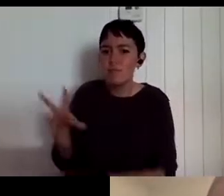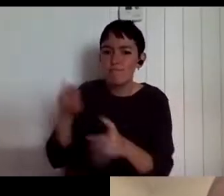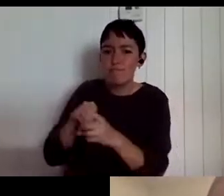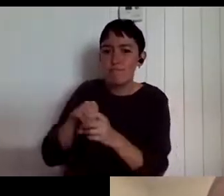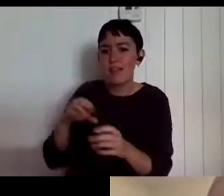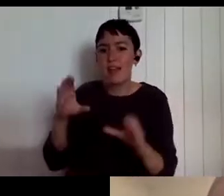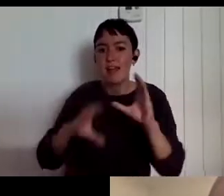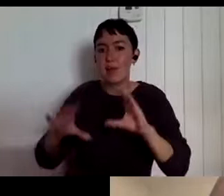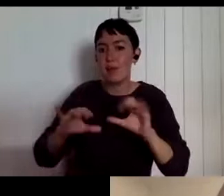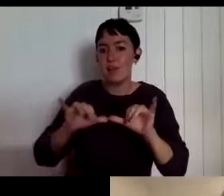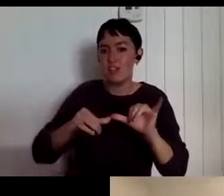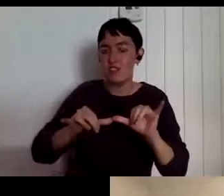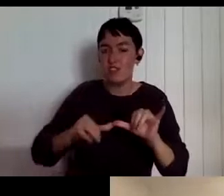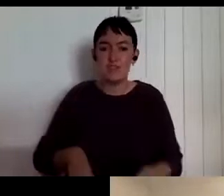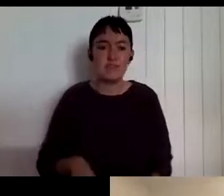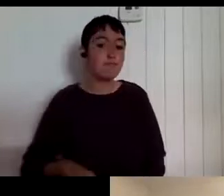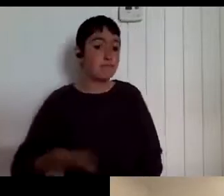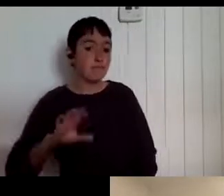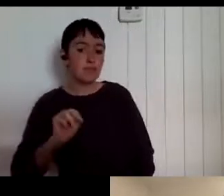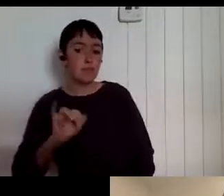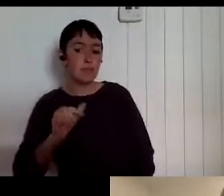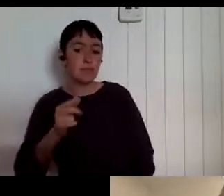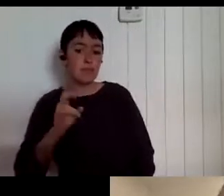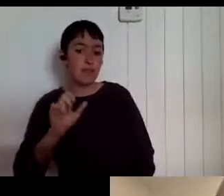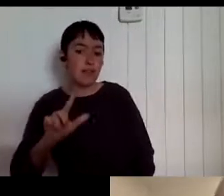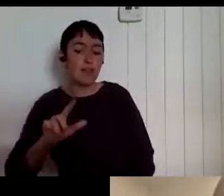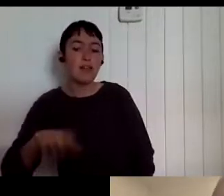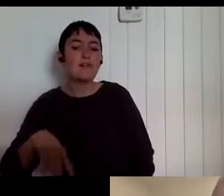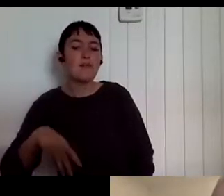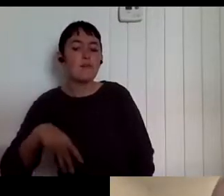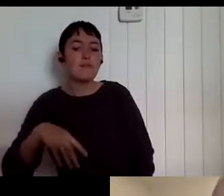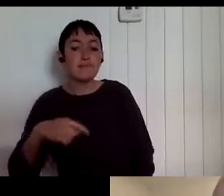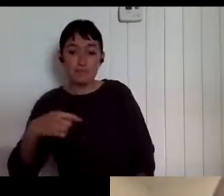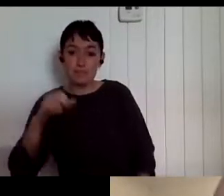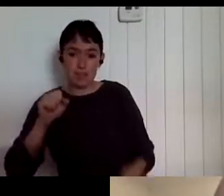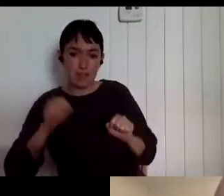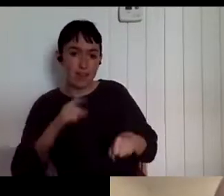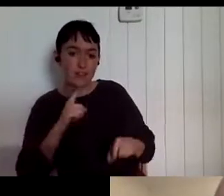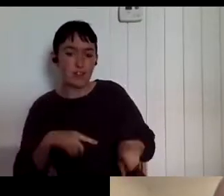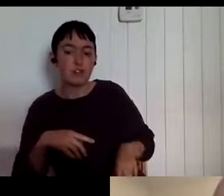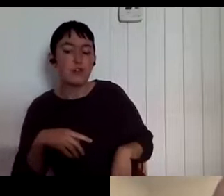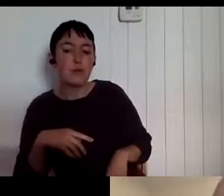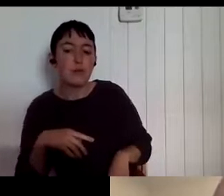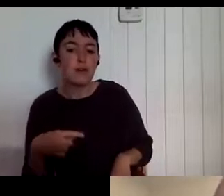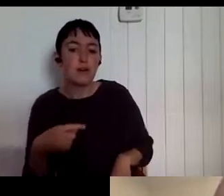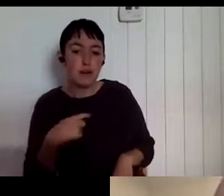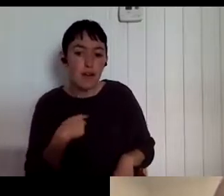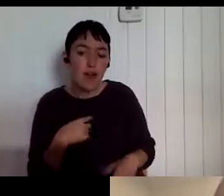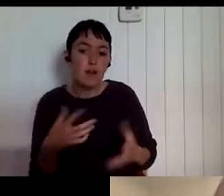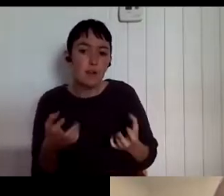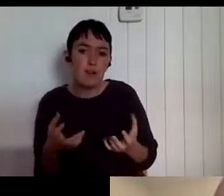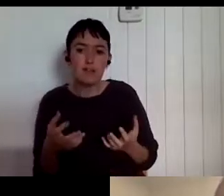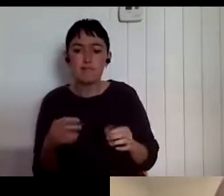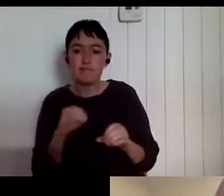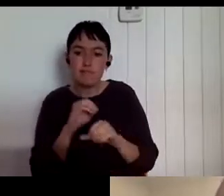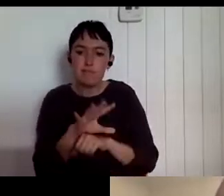Yeah, so I could answer that maybe. So for me, it was really, I didn't want to make a change in the energy world. I